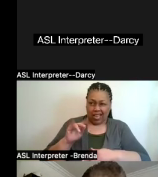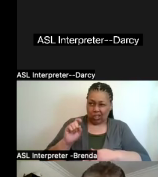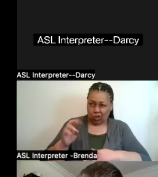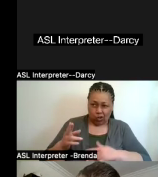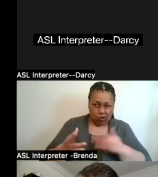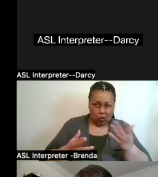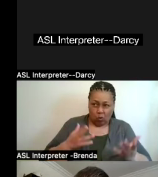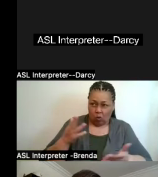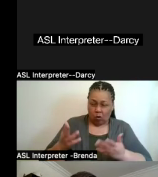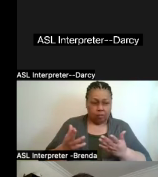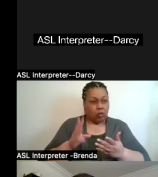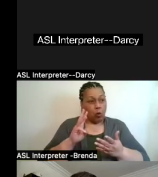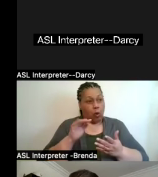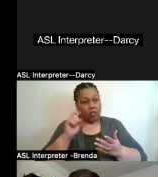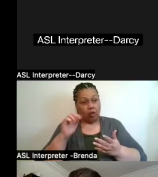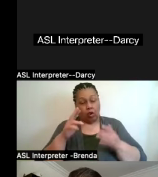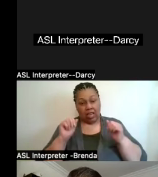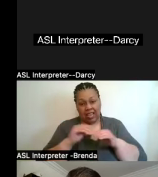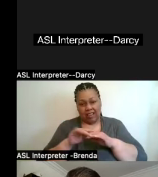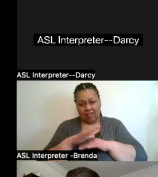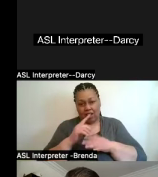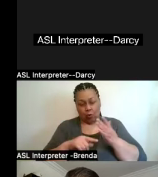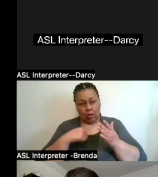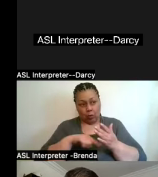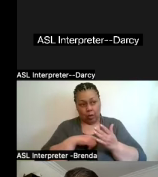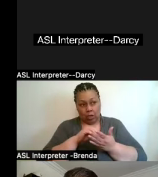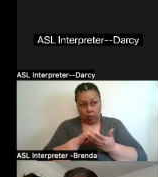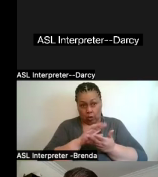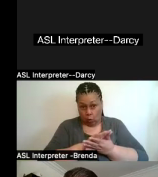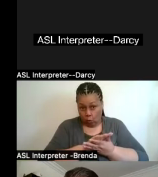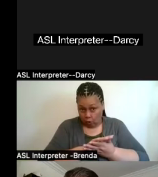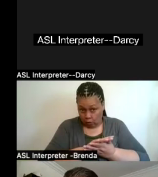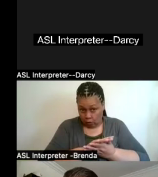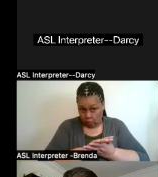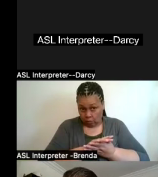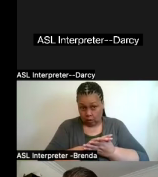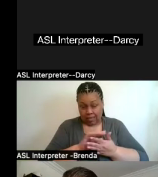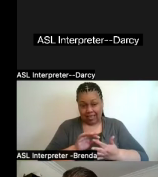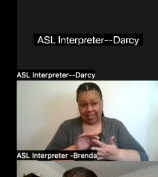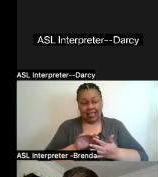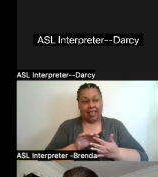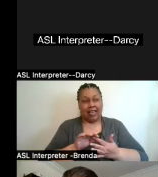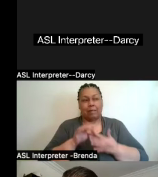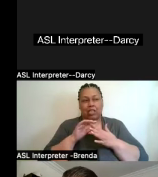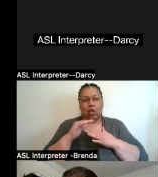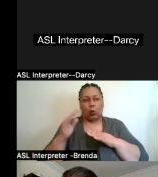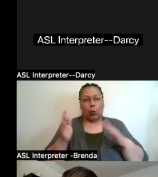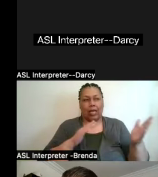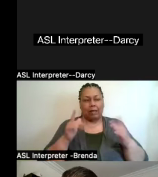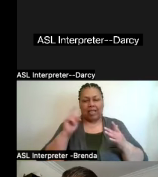So weather can affect what we record because especially like wind is really